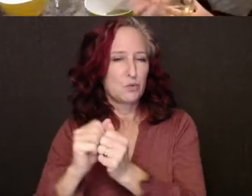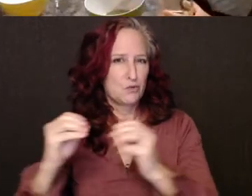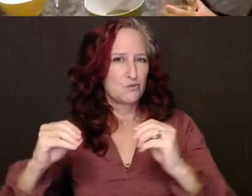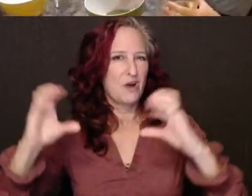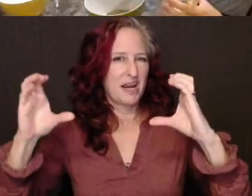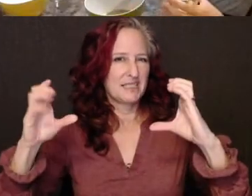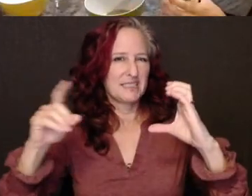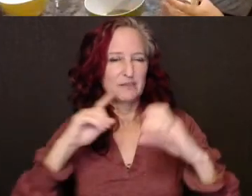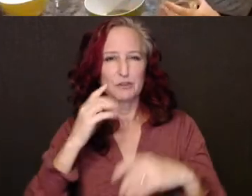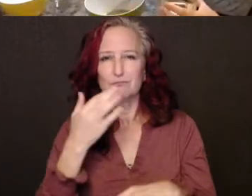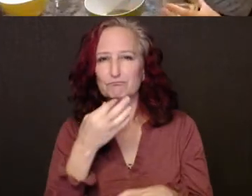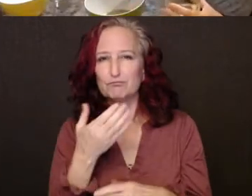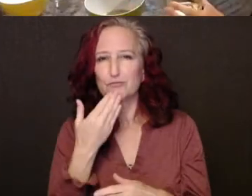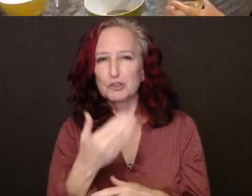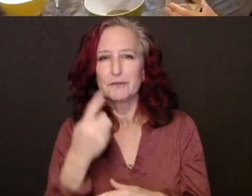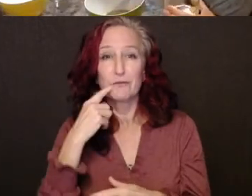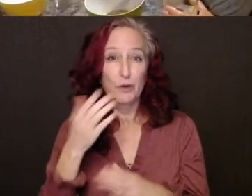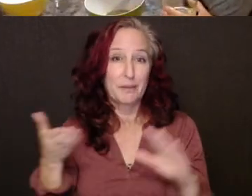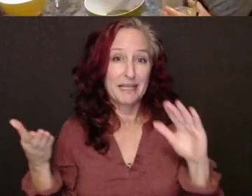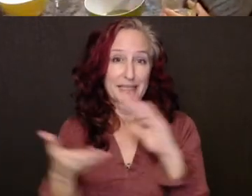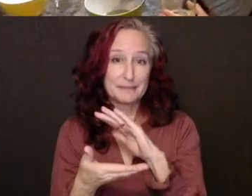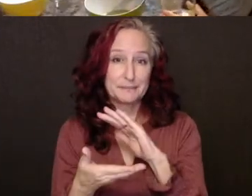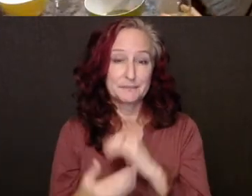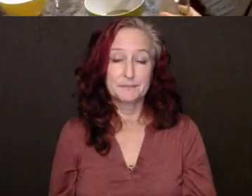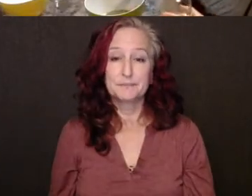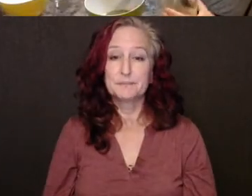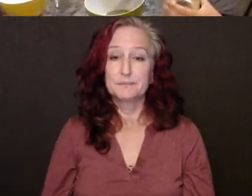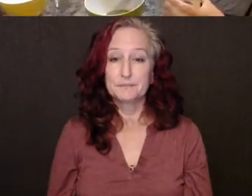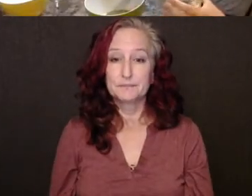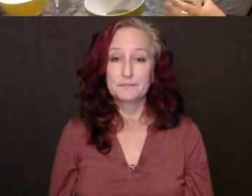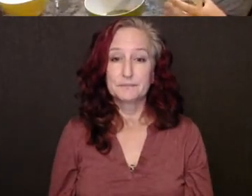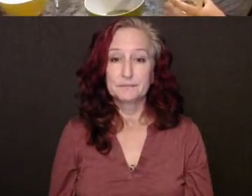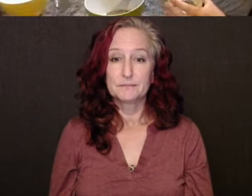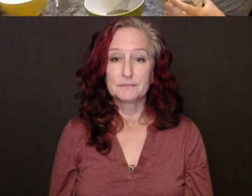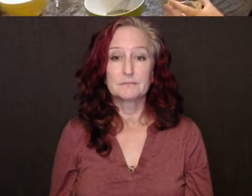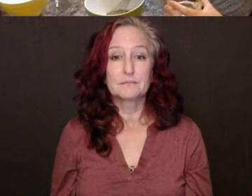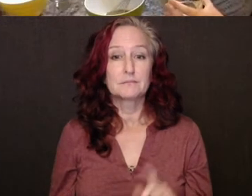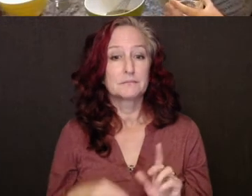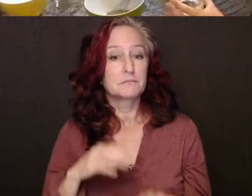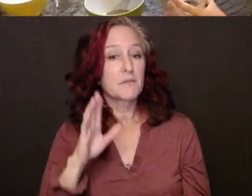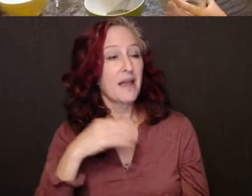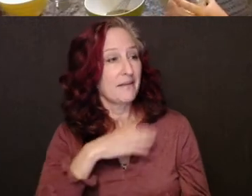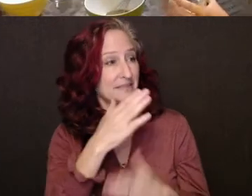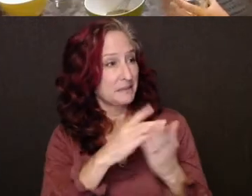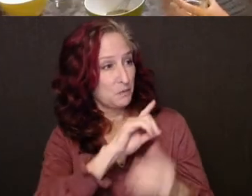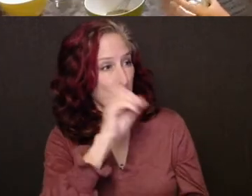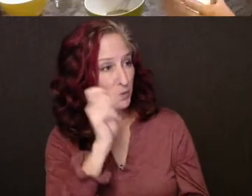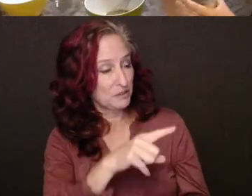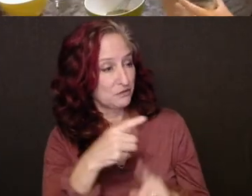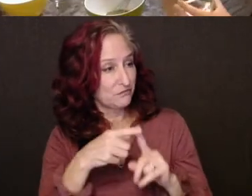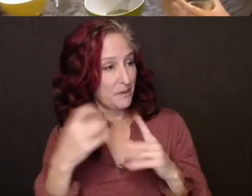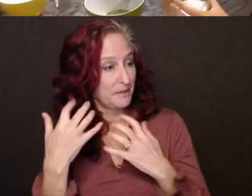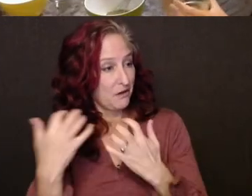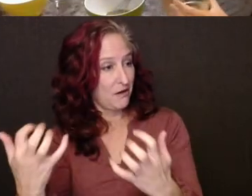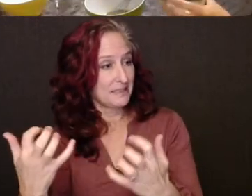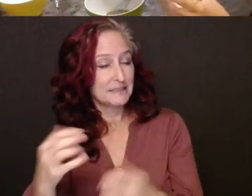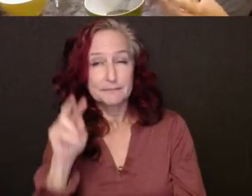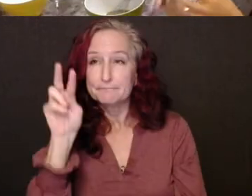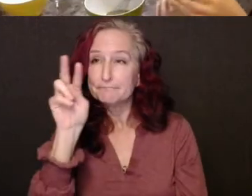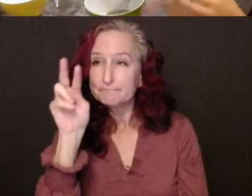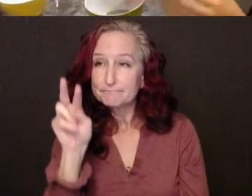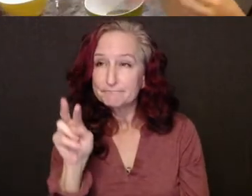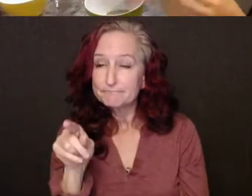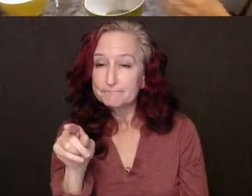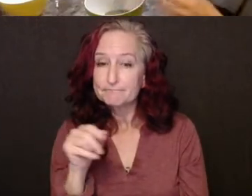you want to melt the plant-based butter, you can use that in here. I just find that it makes the cake, it won't rise as much.